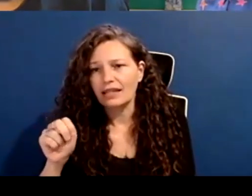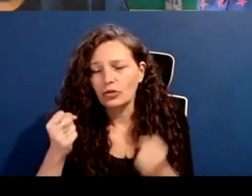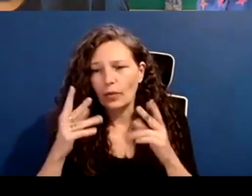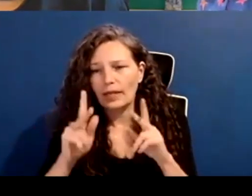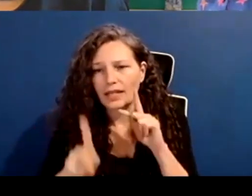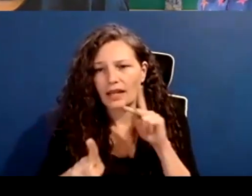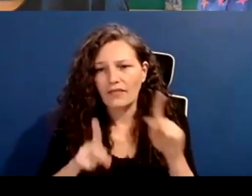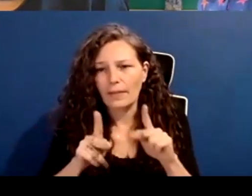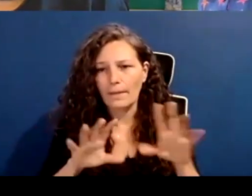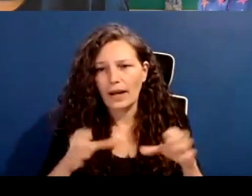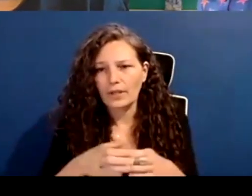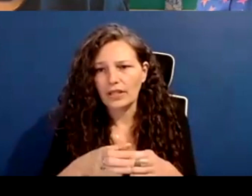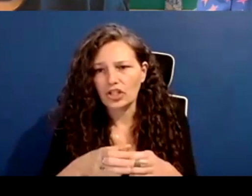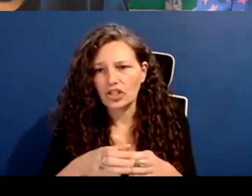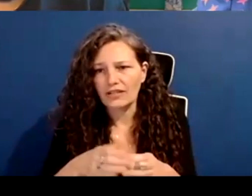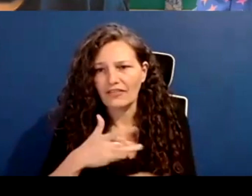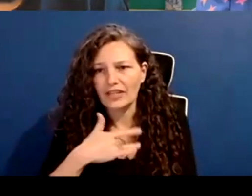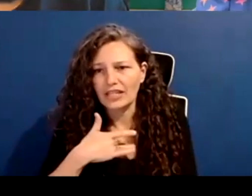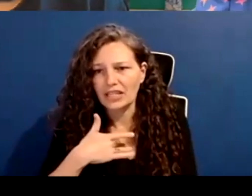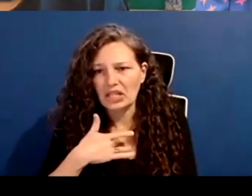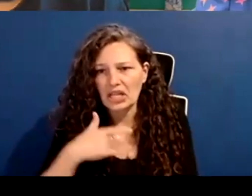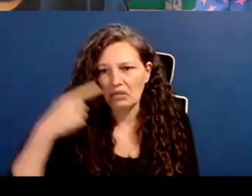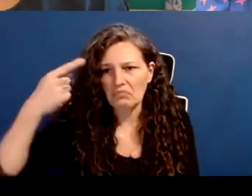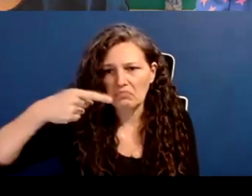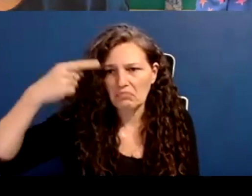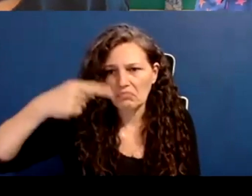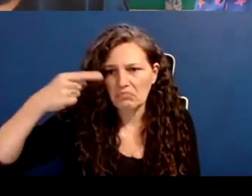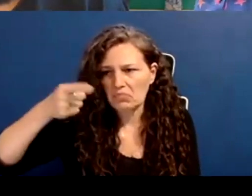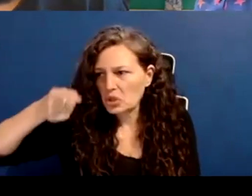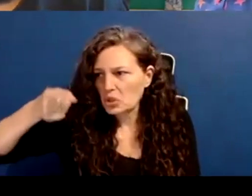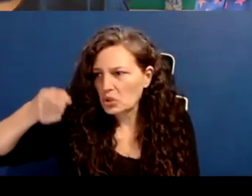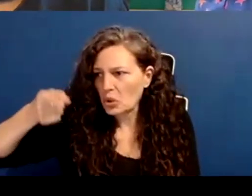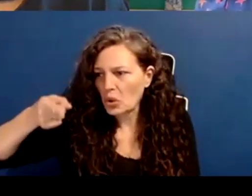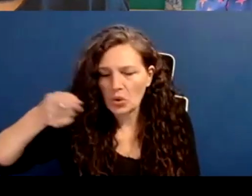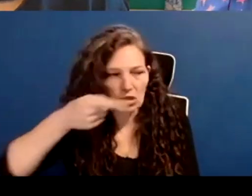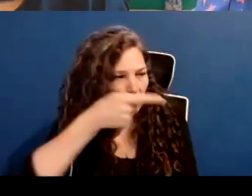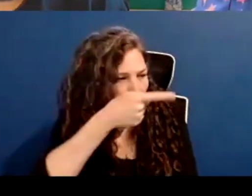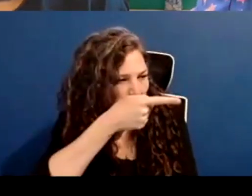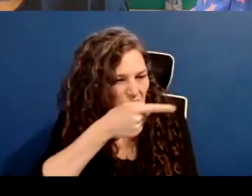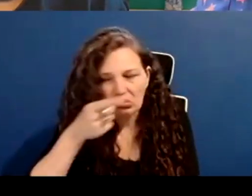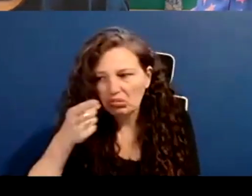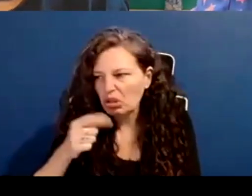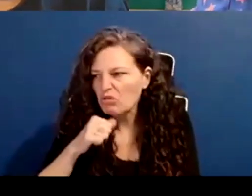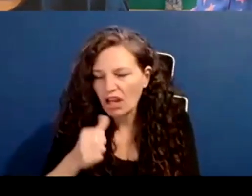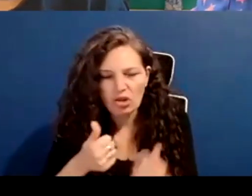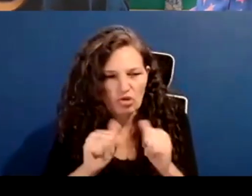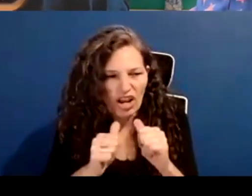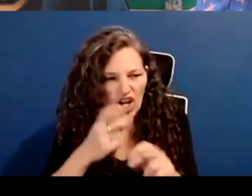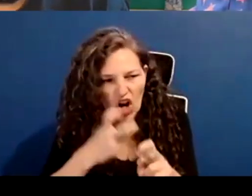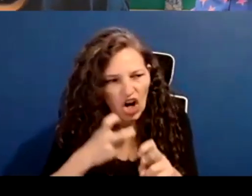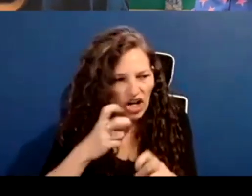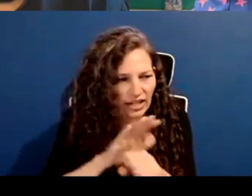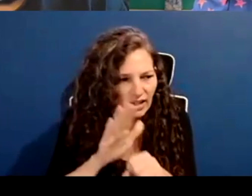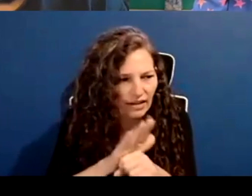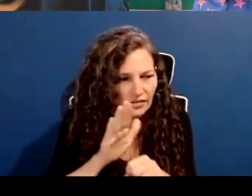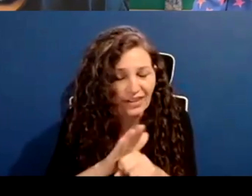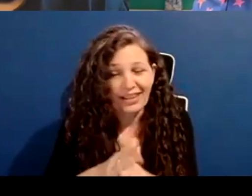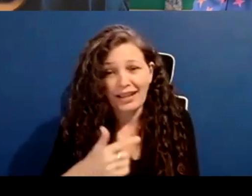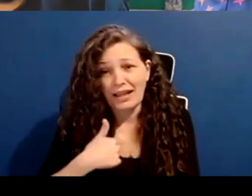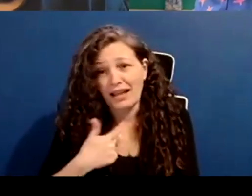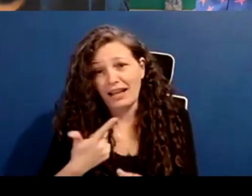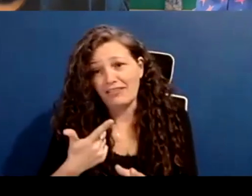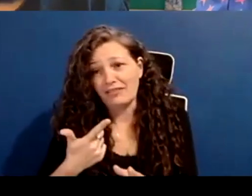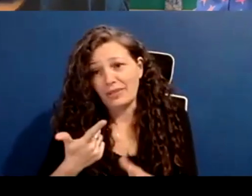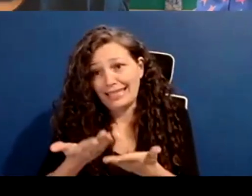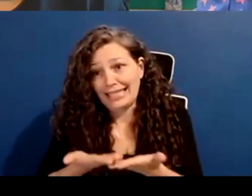if, we also believe that Jesus is scolding him for not trying hard enough. Surely by now, you've been here for 38 years, you